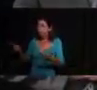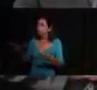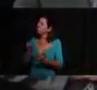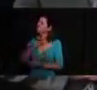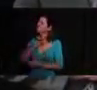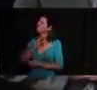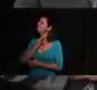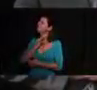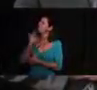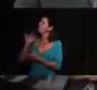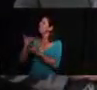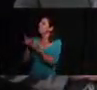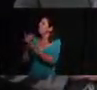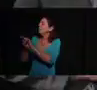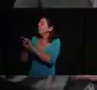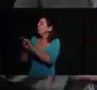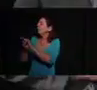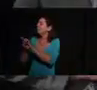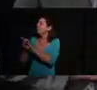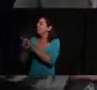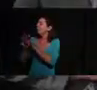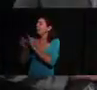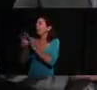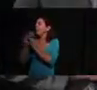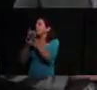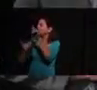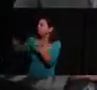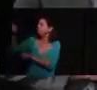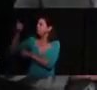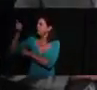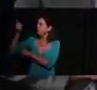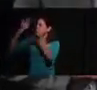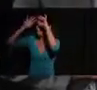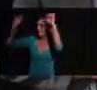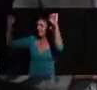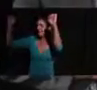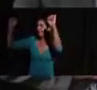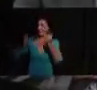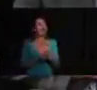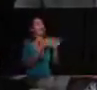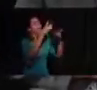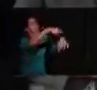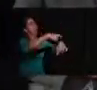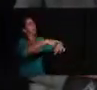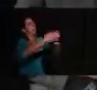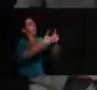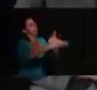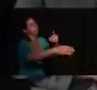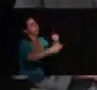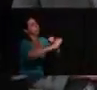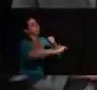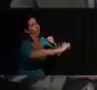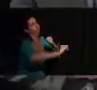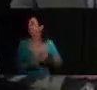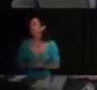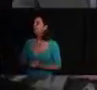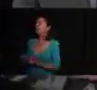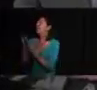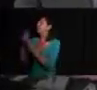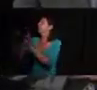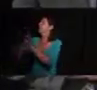wonder how you came to be the president of this established college. Oh, What's wow. your journey? How much time have we got? Let's do it. As much time as you want.